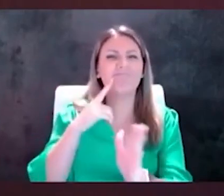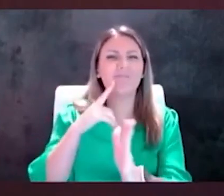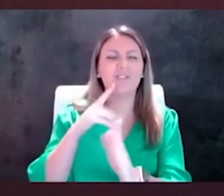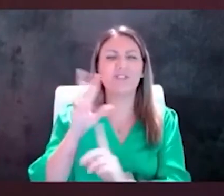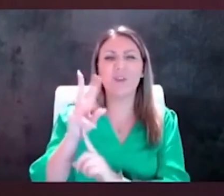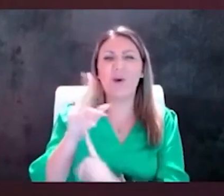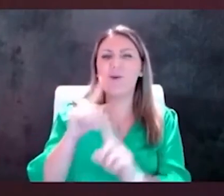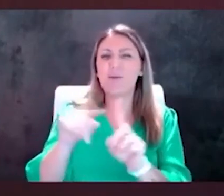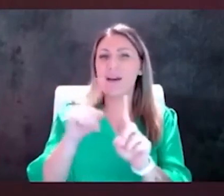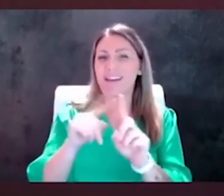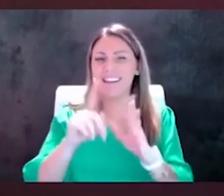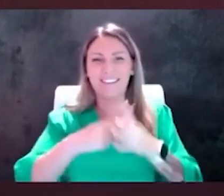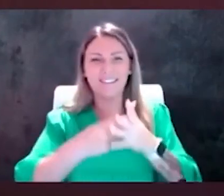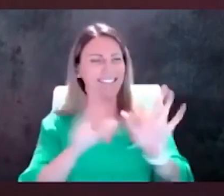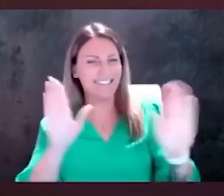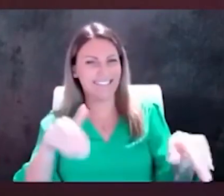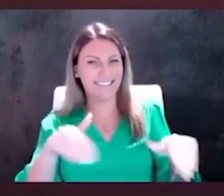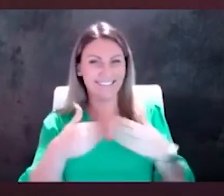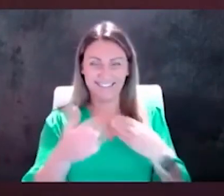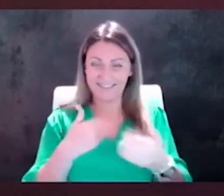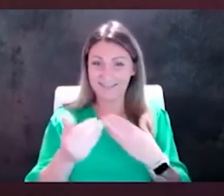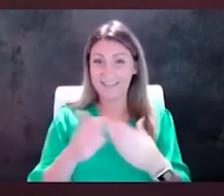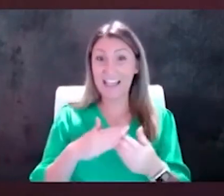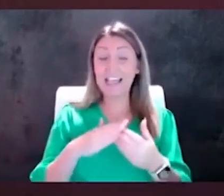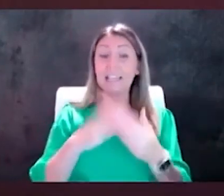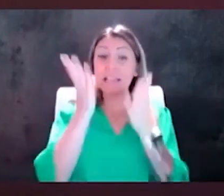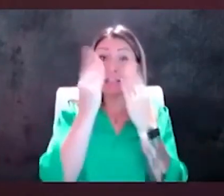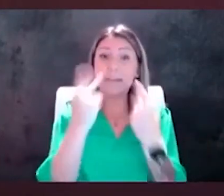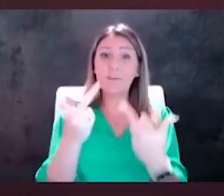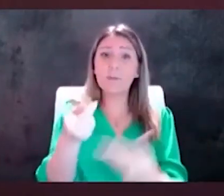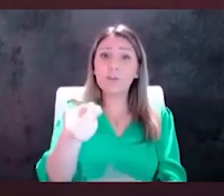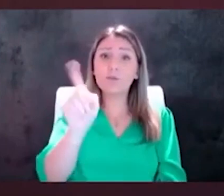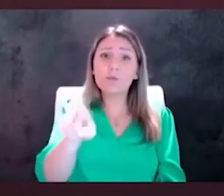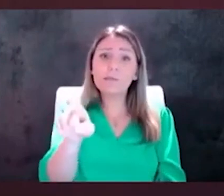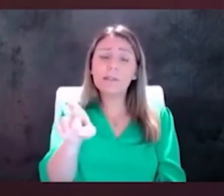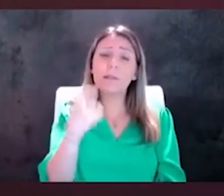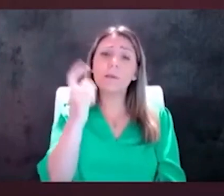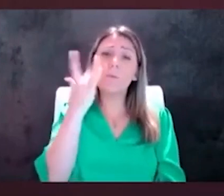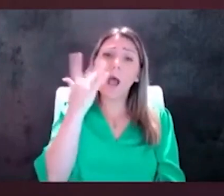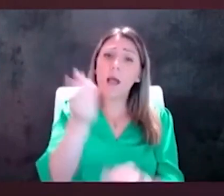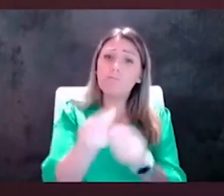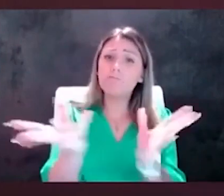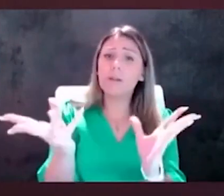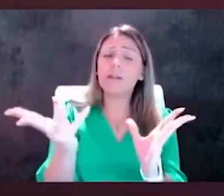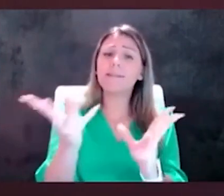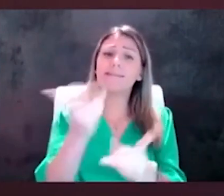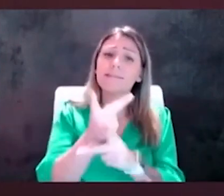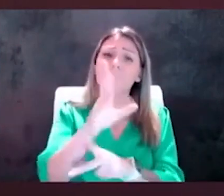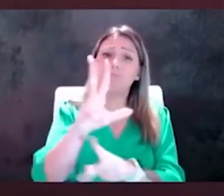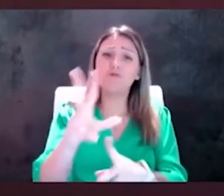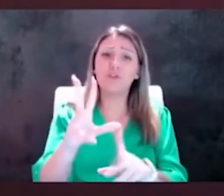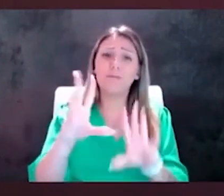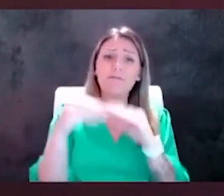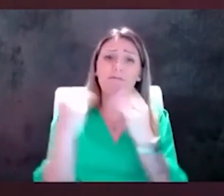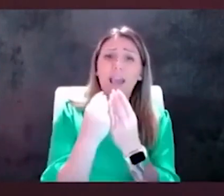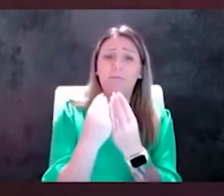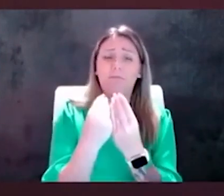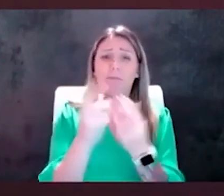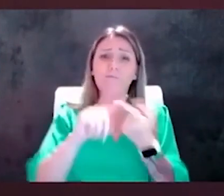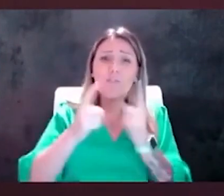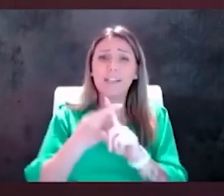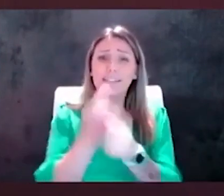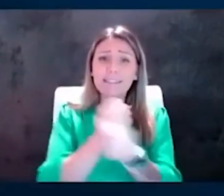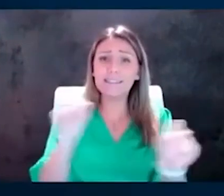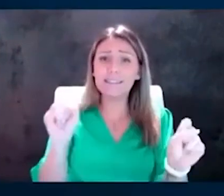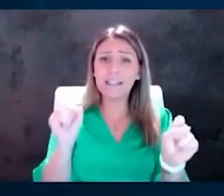to give you the information that you need to keep yourself, your family, and your loved ones safe this winter and through all the holiday